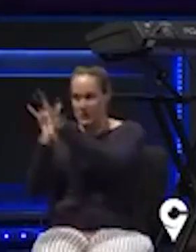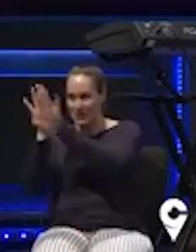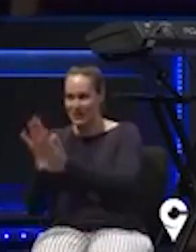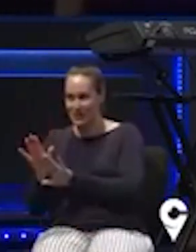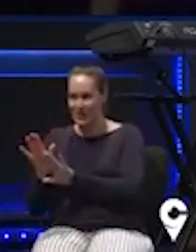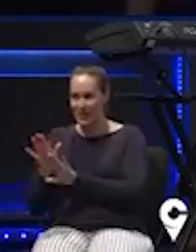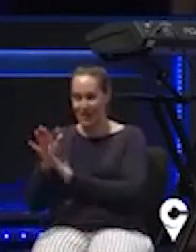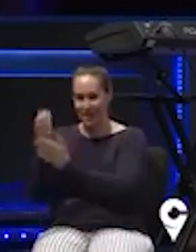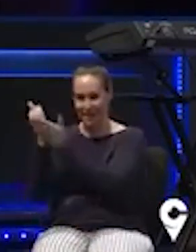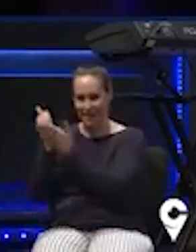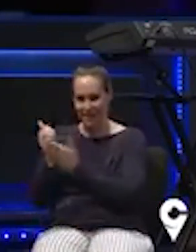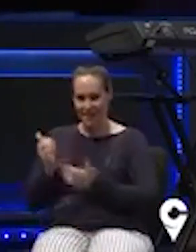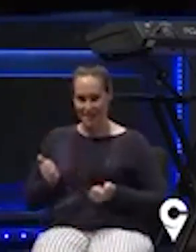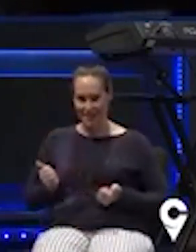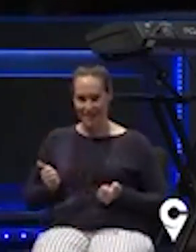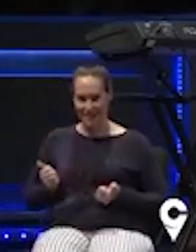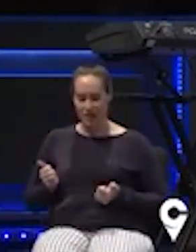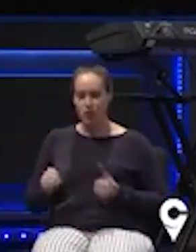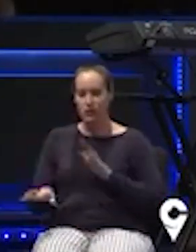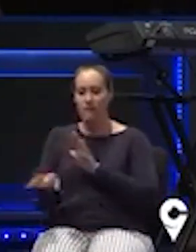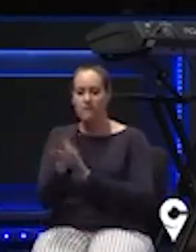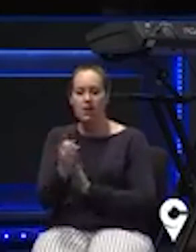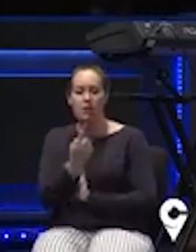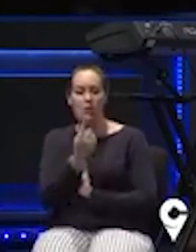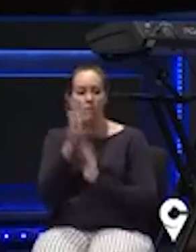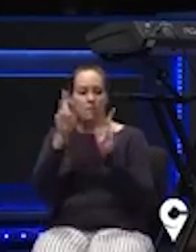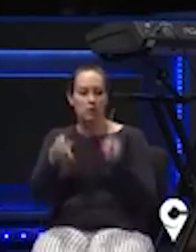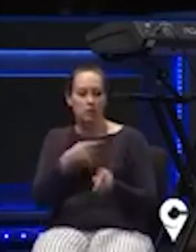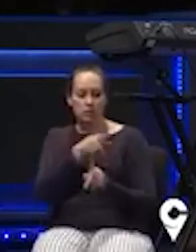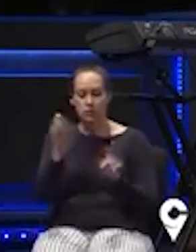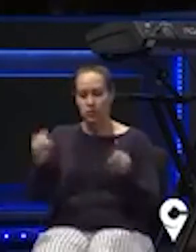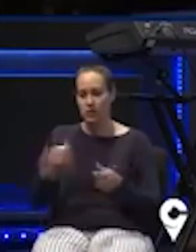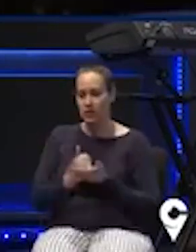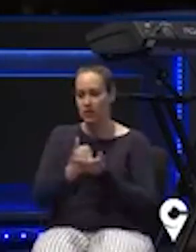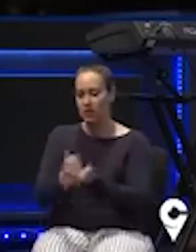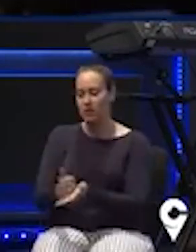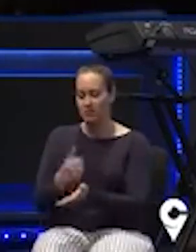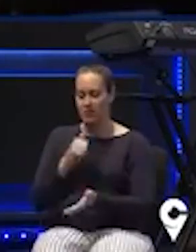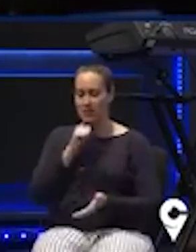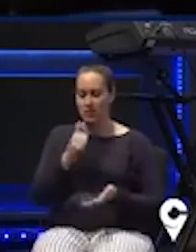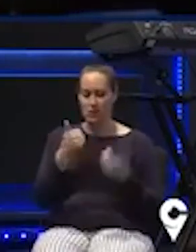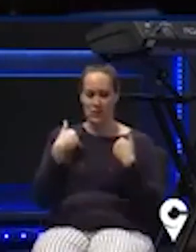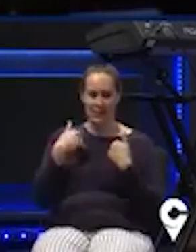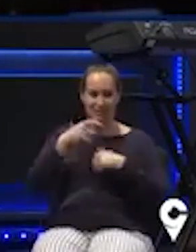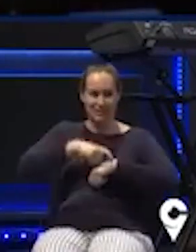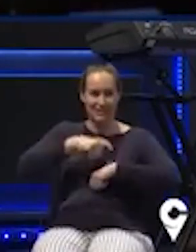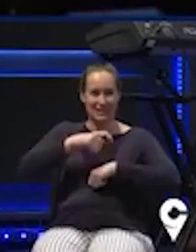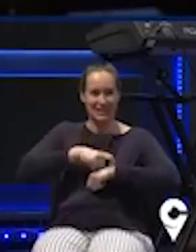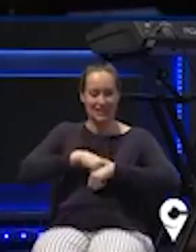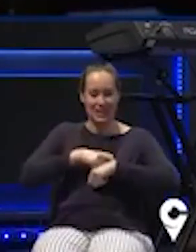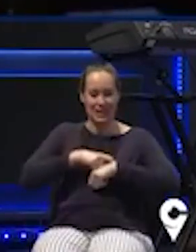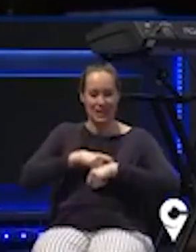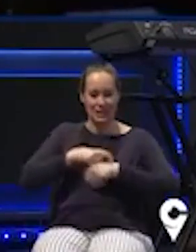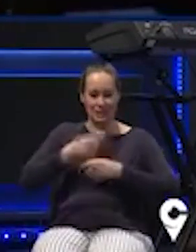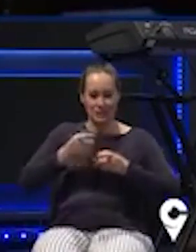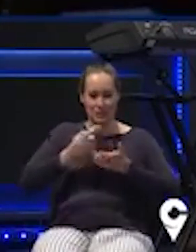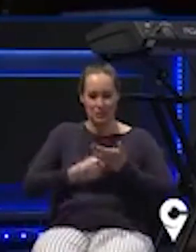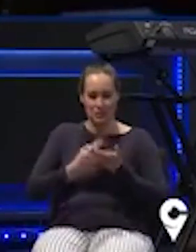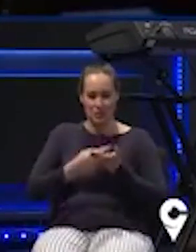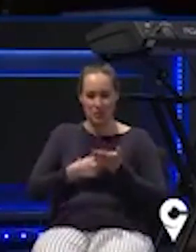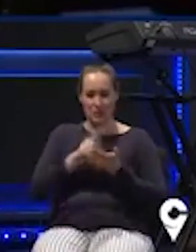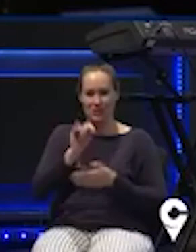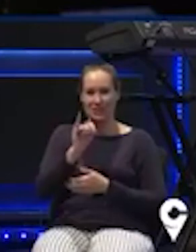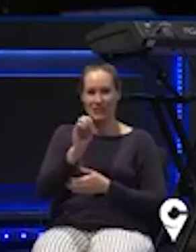person you can help this week. I don't have time to deal with Timothy and Epaphroditus. You're going to have to do that on your own. I